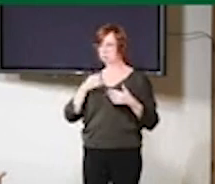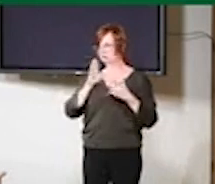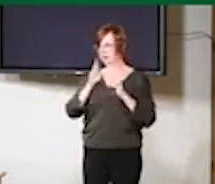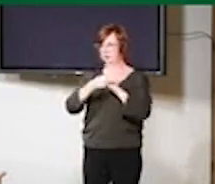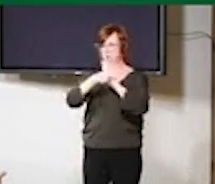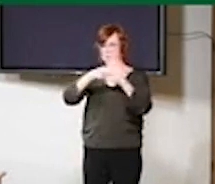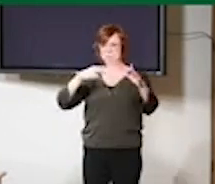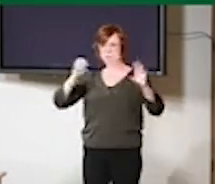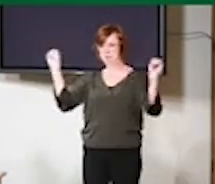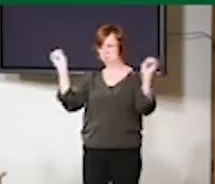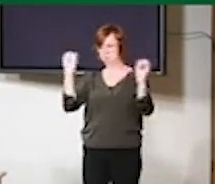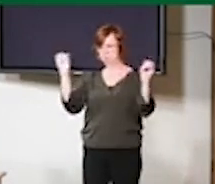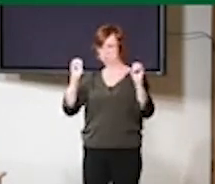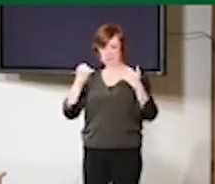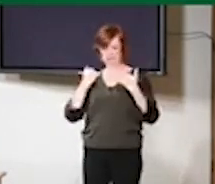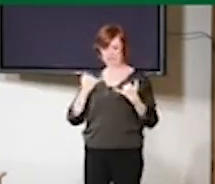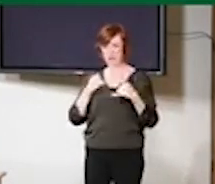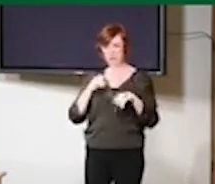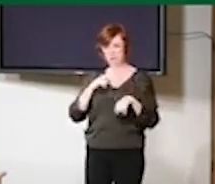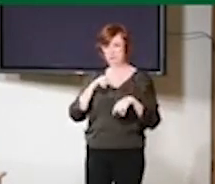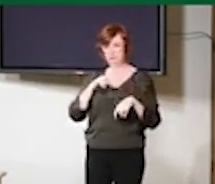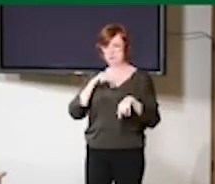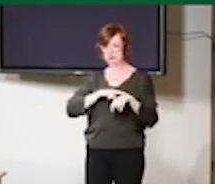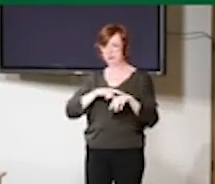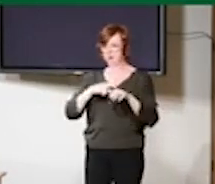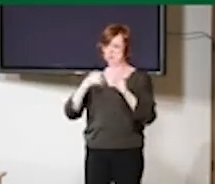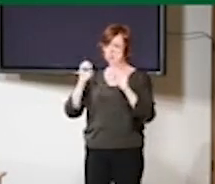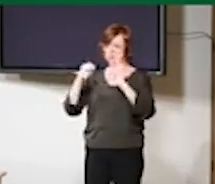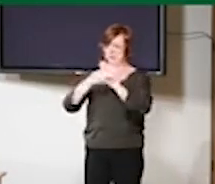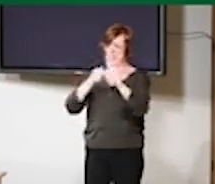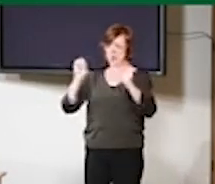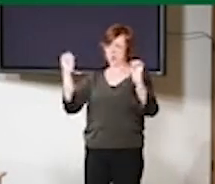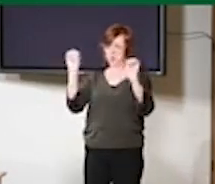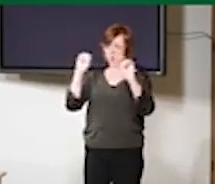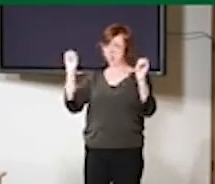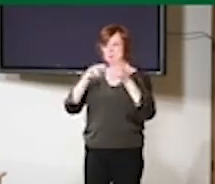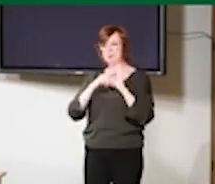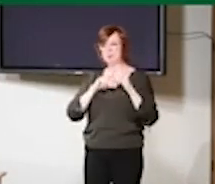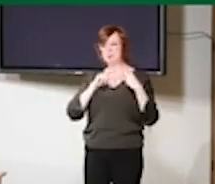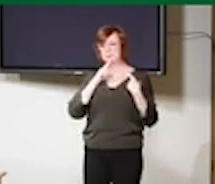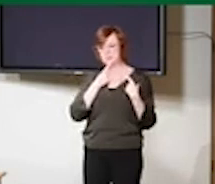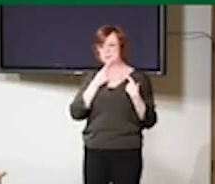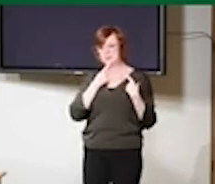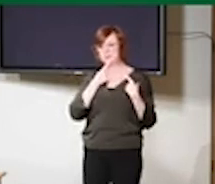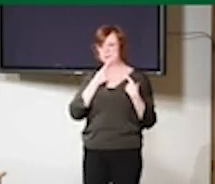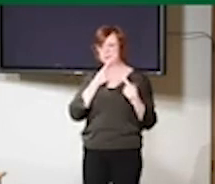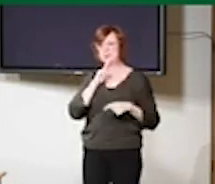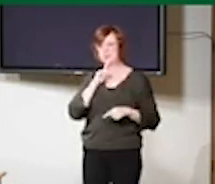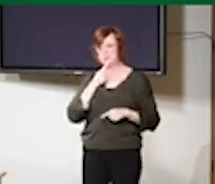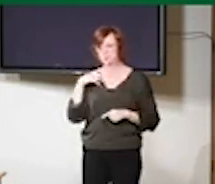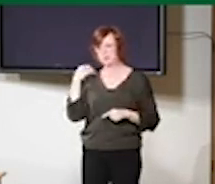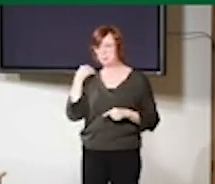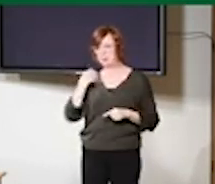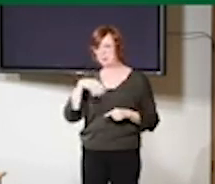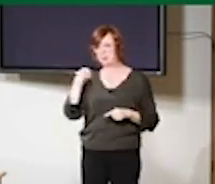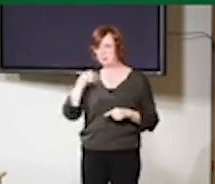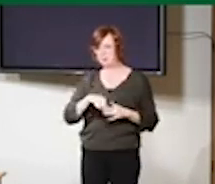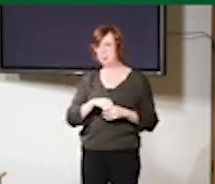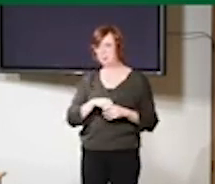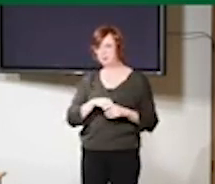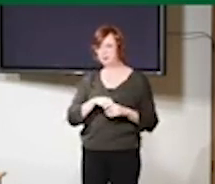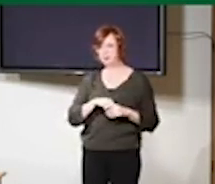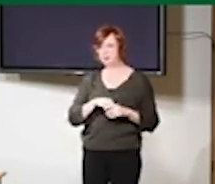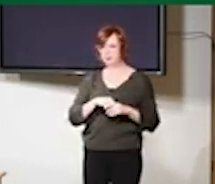of this situation and speaks to the fact that we do need to ensure that our communities have the supplies they need to operate and